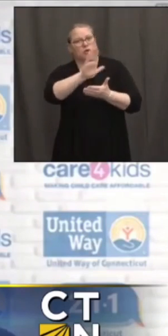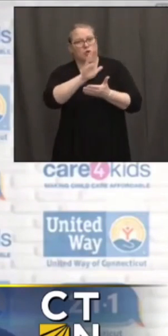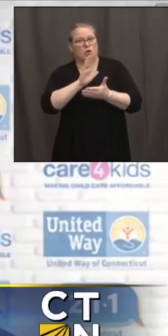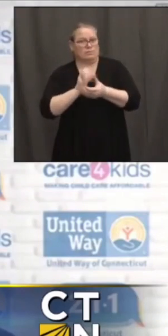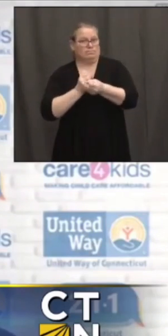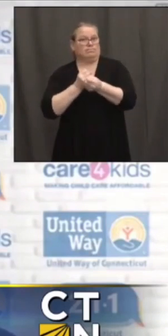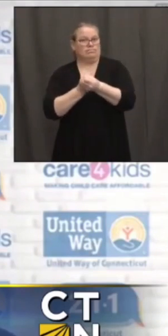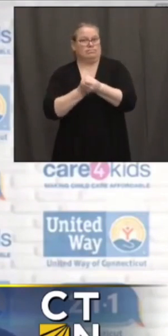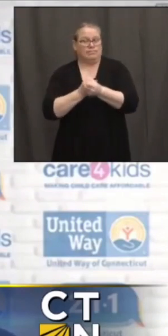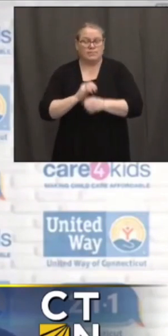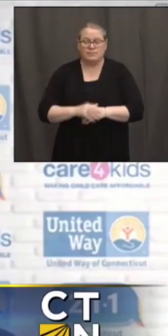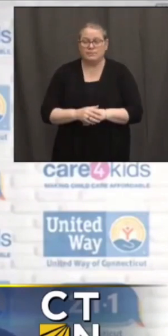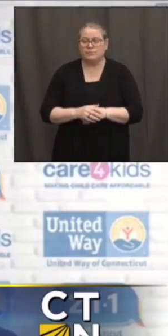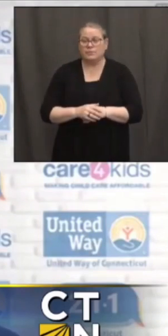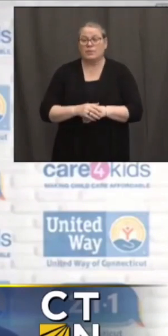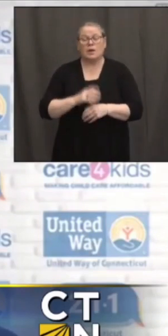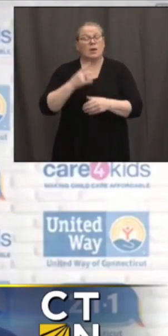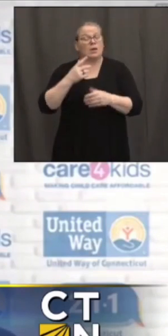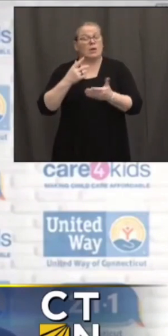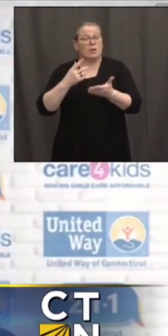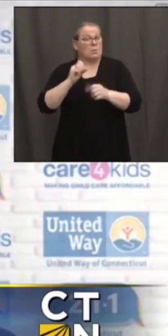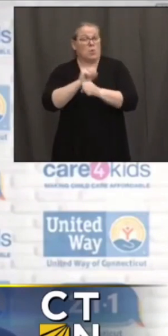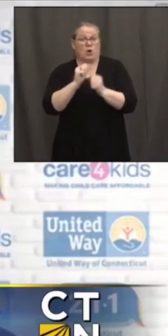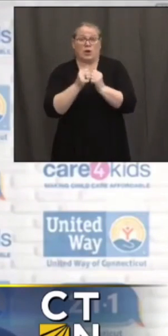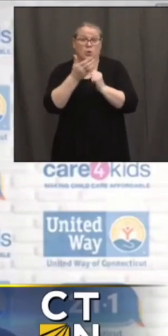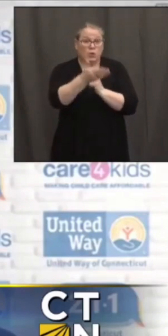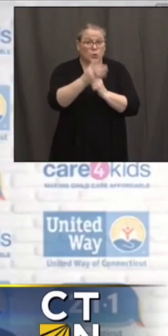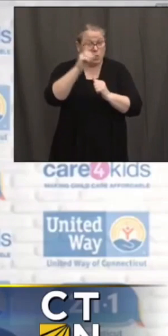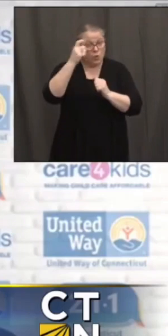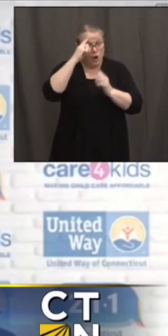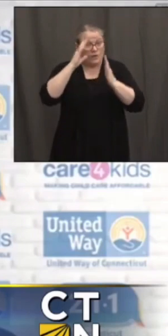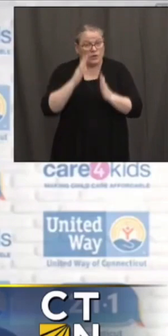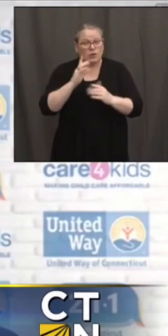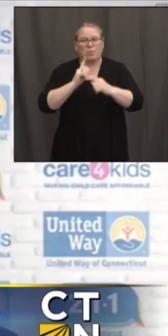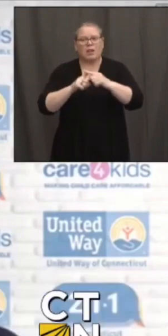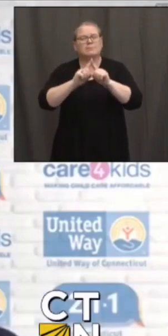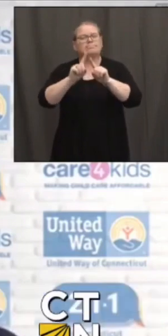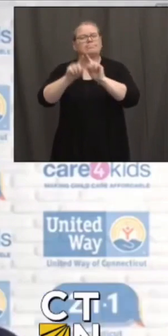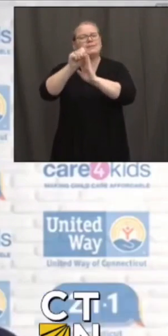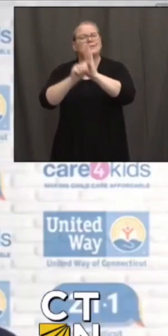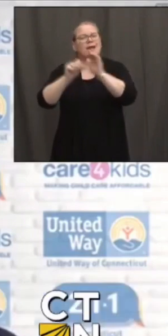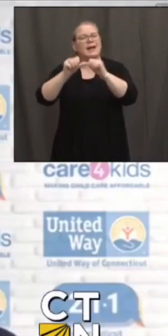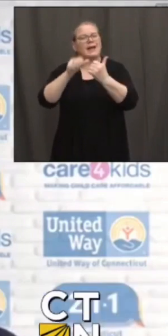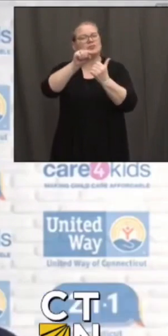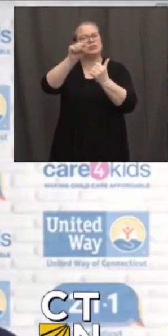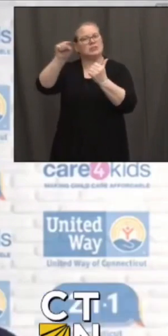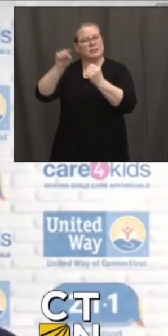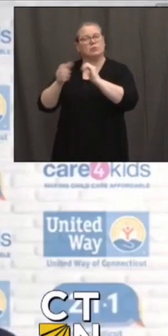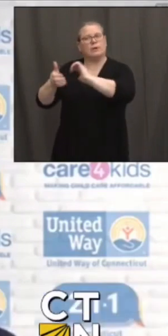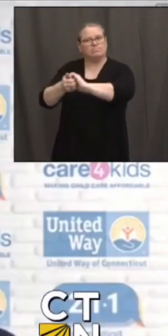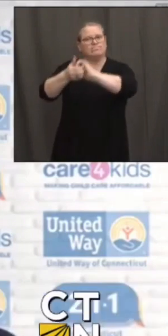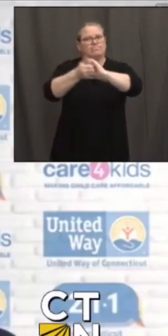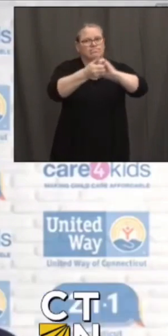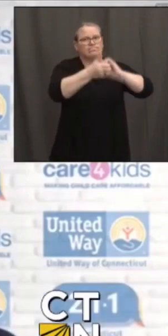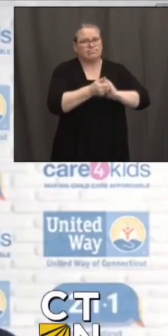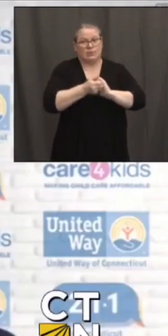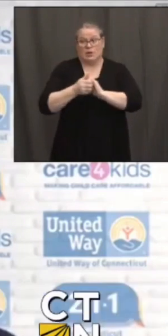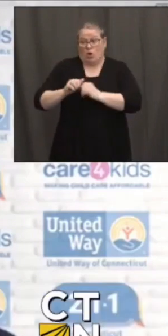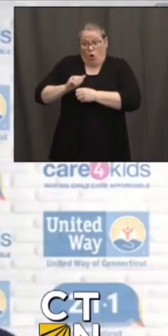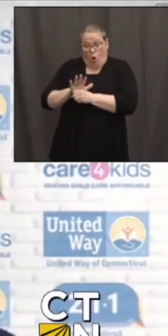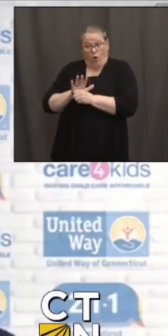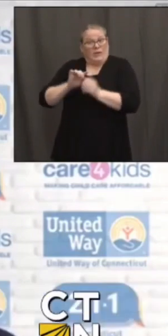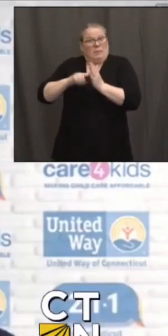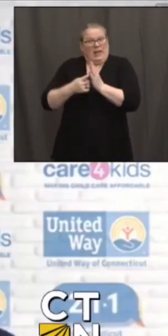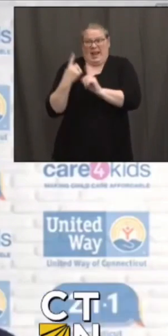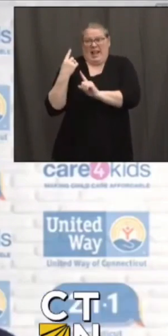with you and with the state agencies since really the beginning of the COVID pandemic. And to date, Governor,